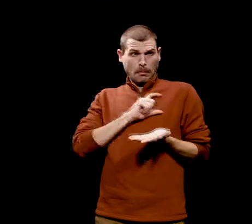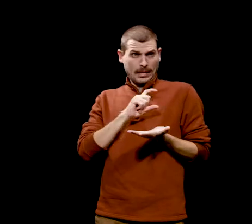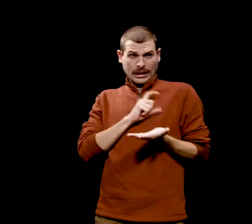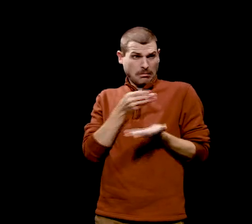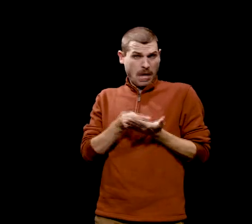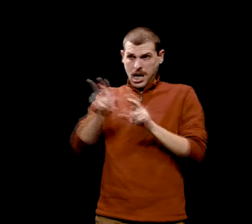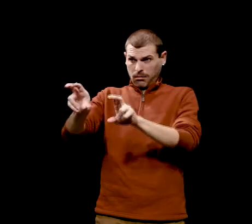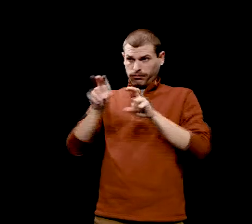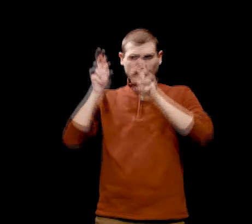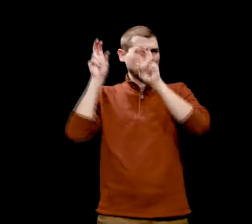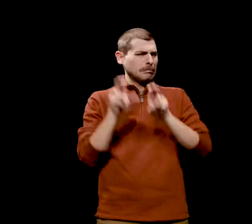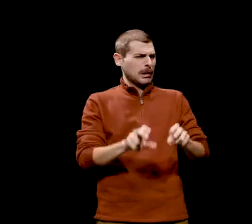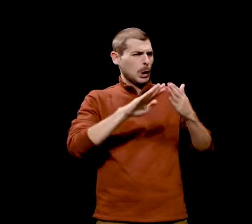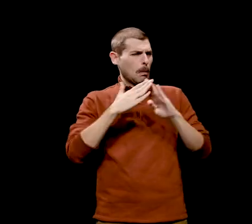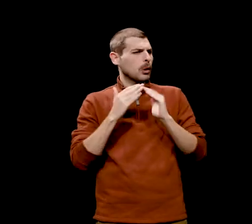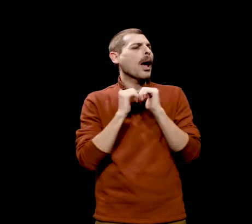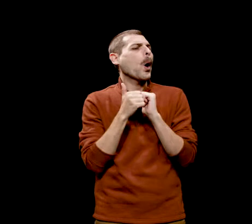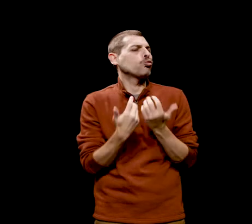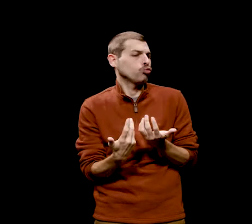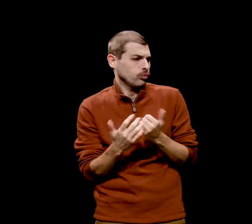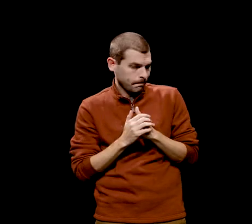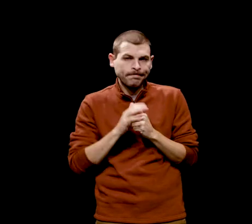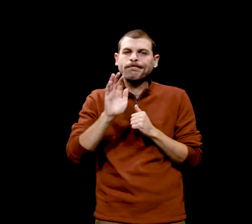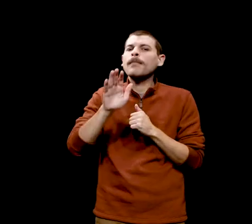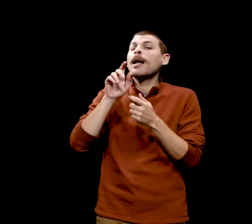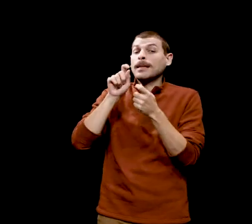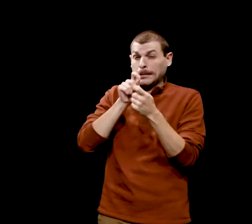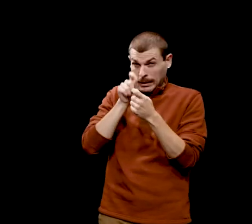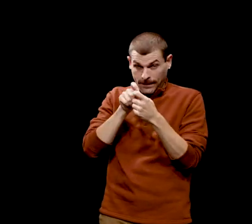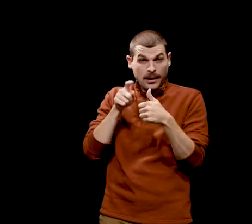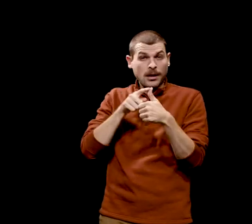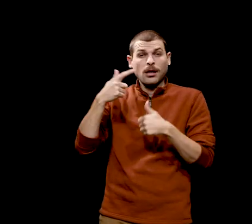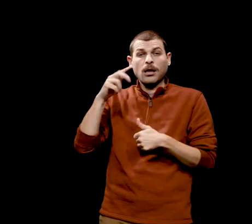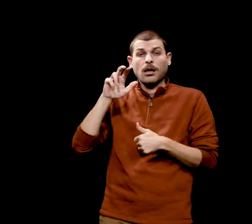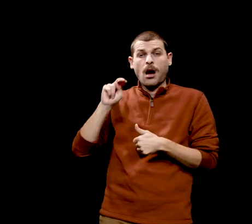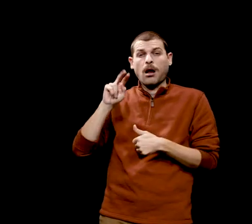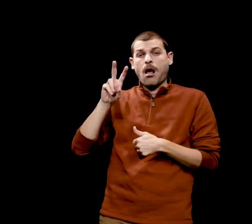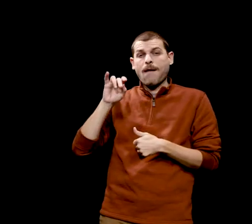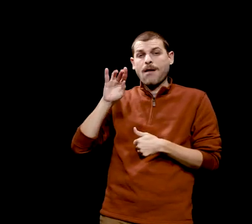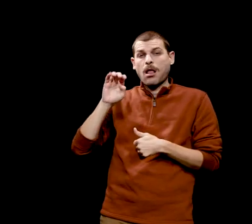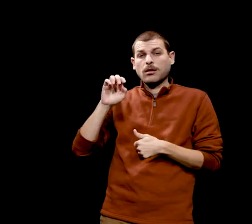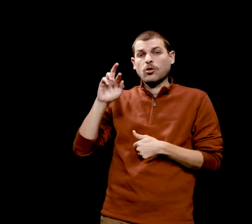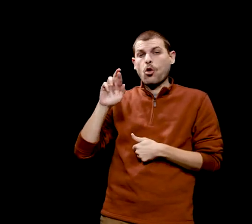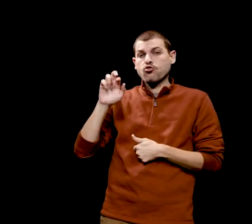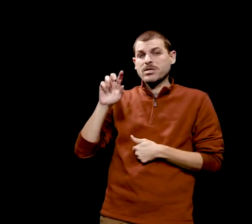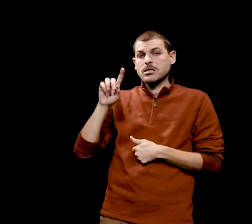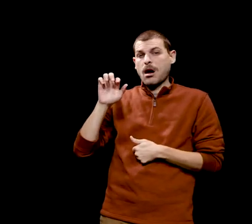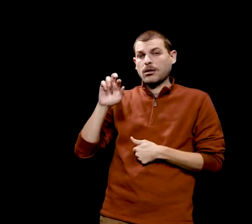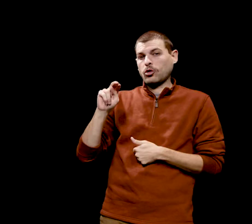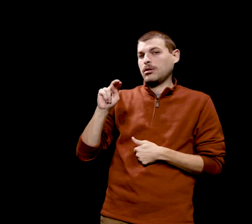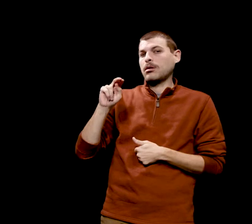So there are a few things specifically that I would like to speak to. One is our gun violence reduction plan, which looks at upstream public